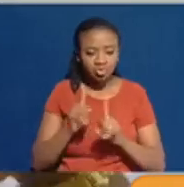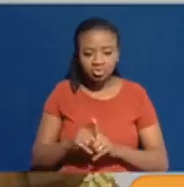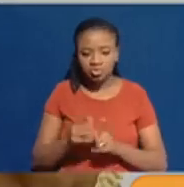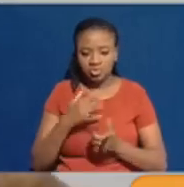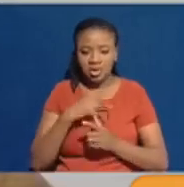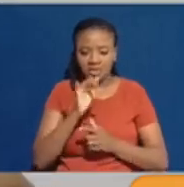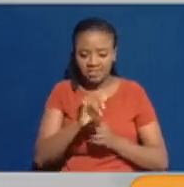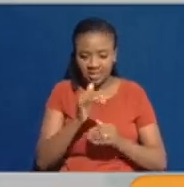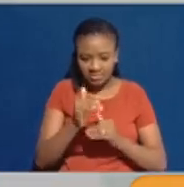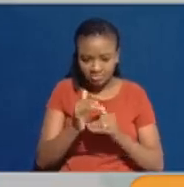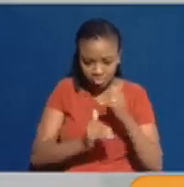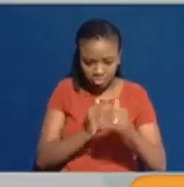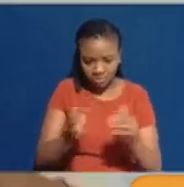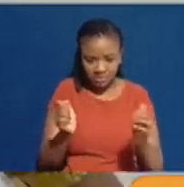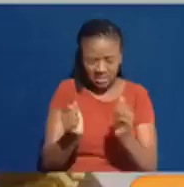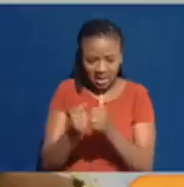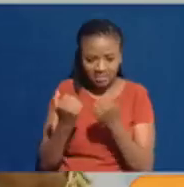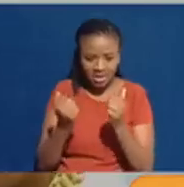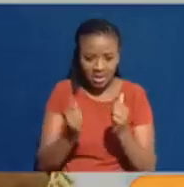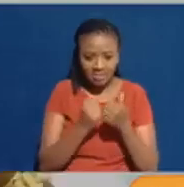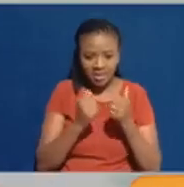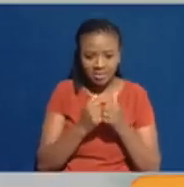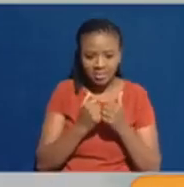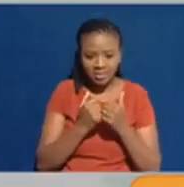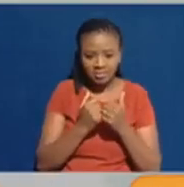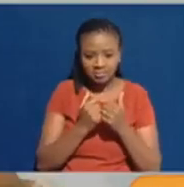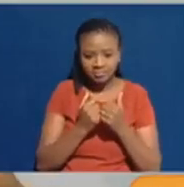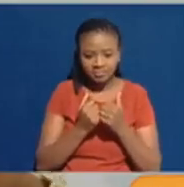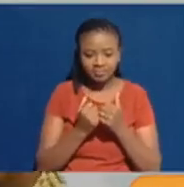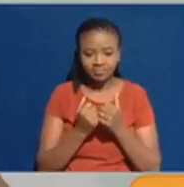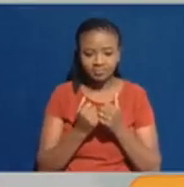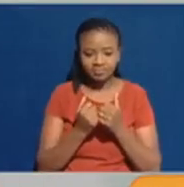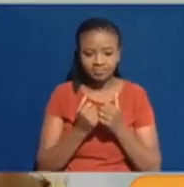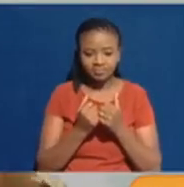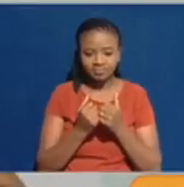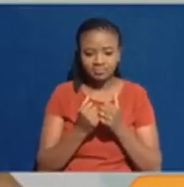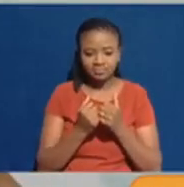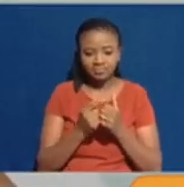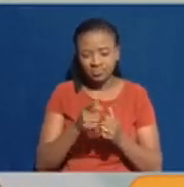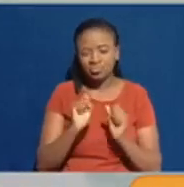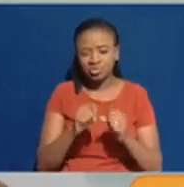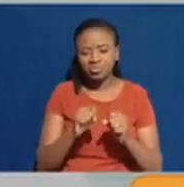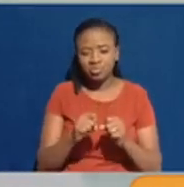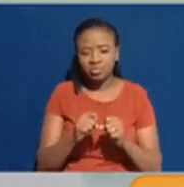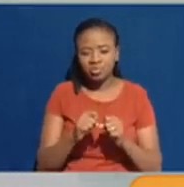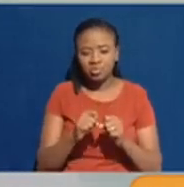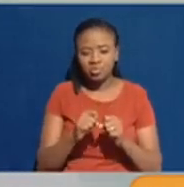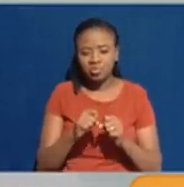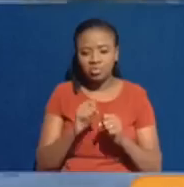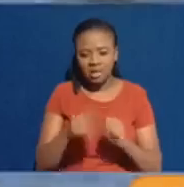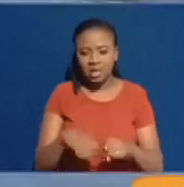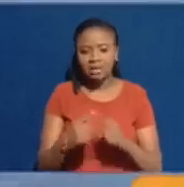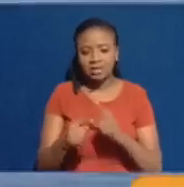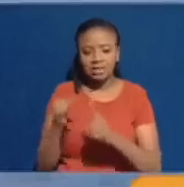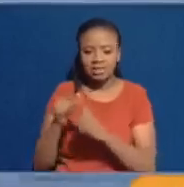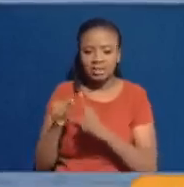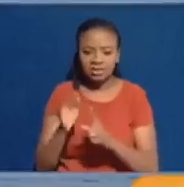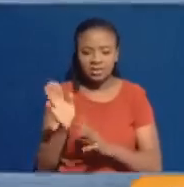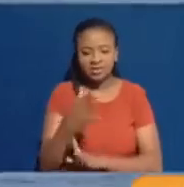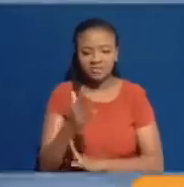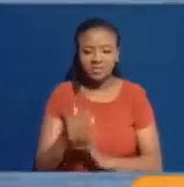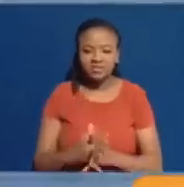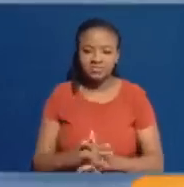upwelling around October and November. So this massive upwelling, it is expected at least to cause some fish kills. And